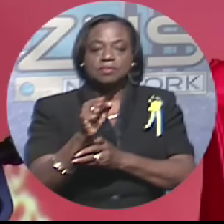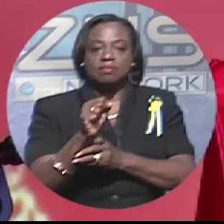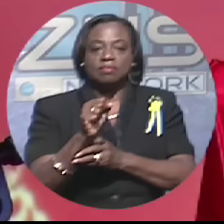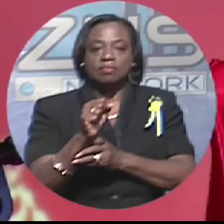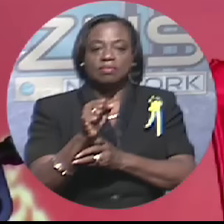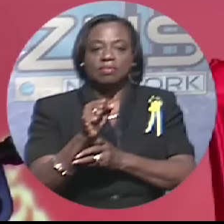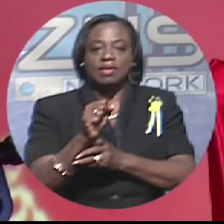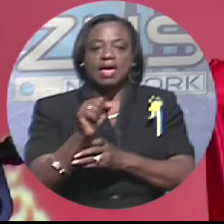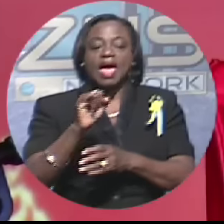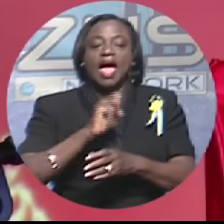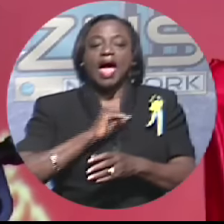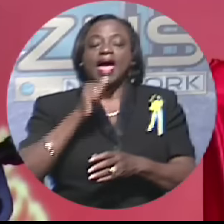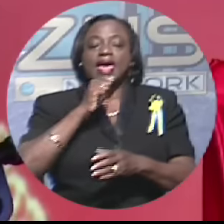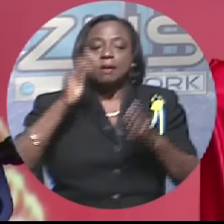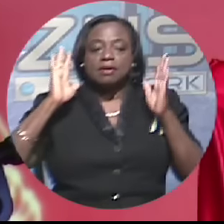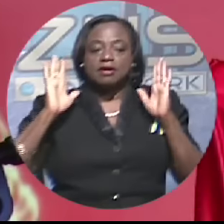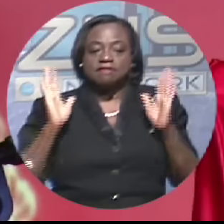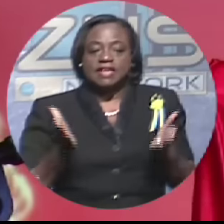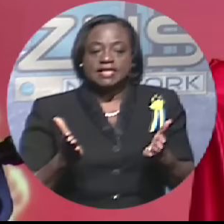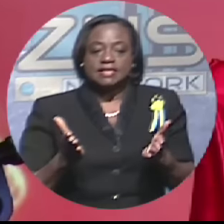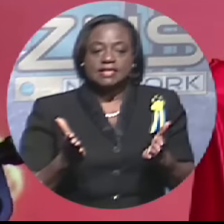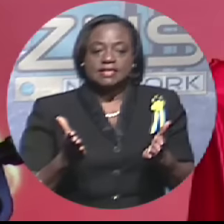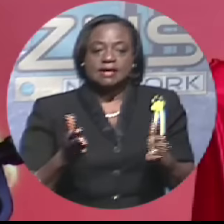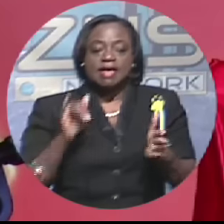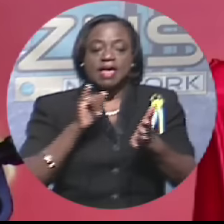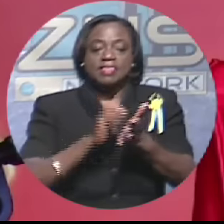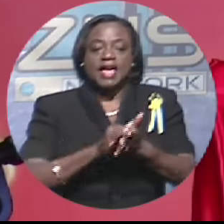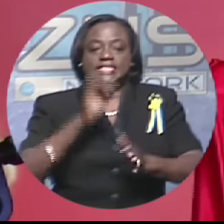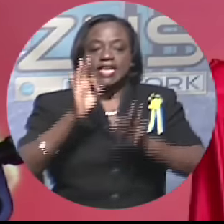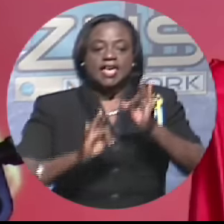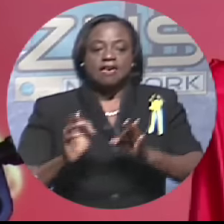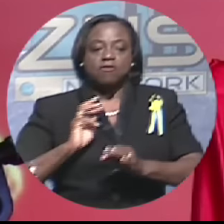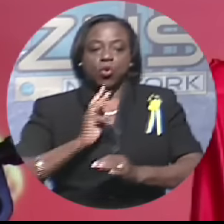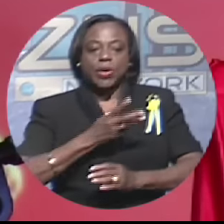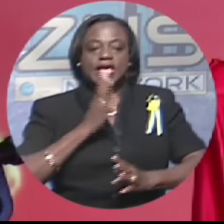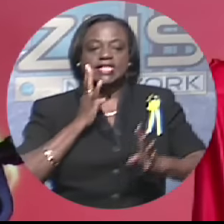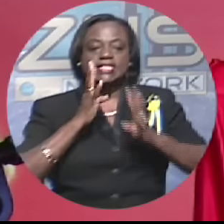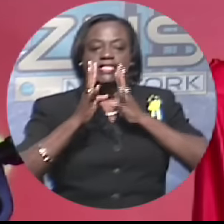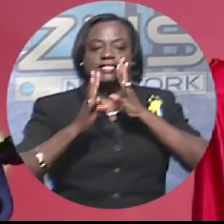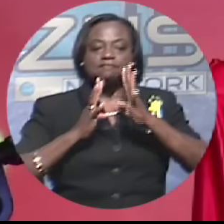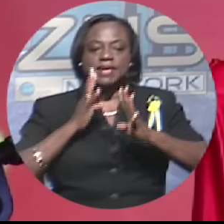I am still convinced that